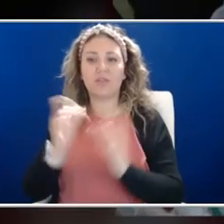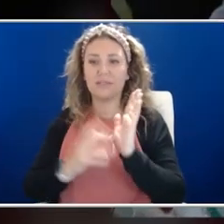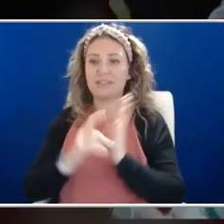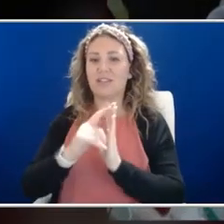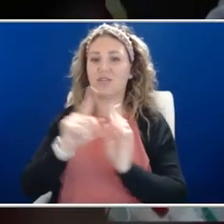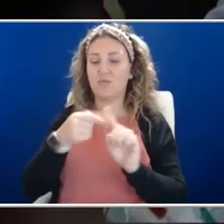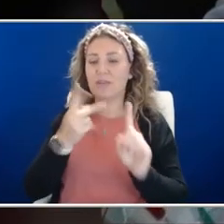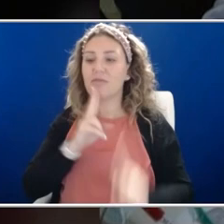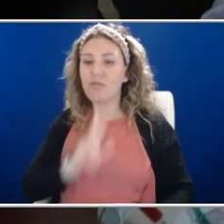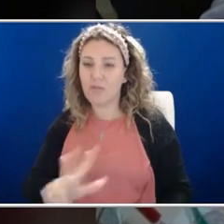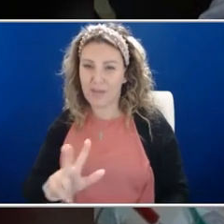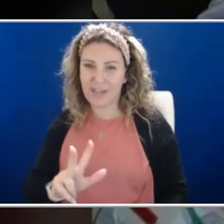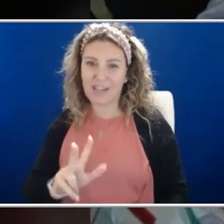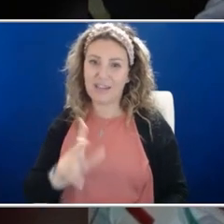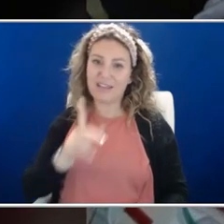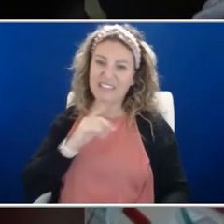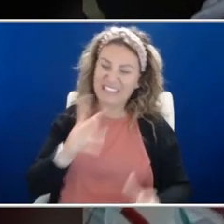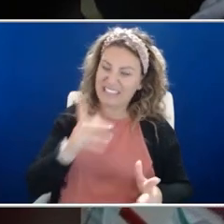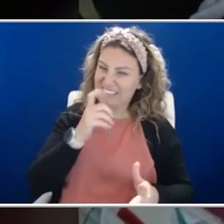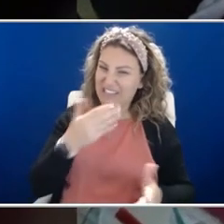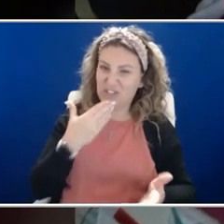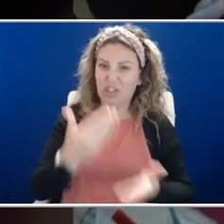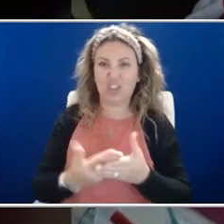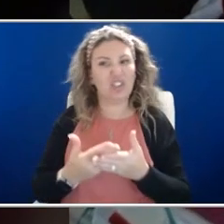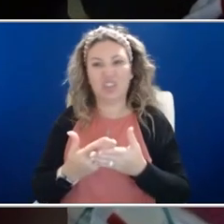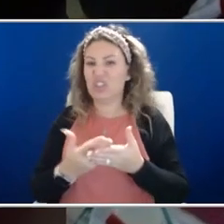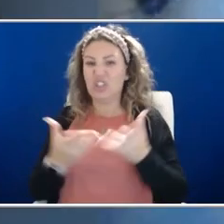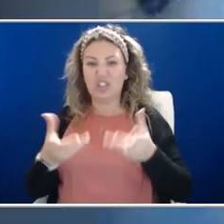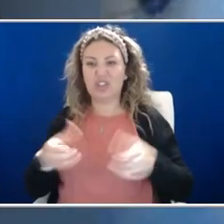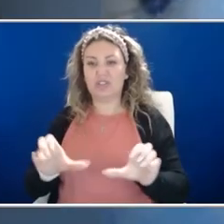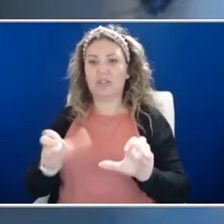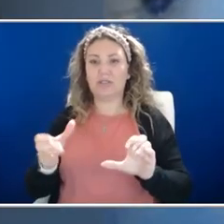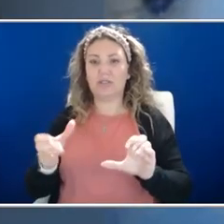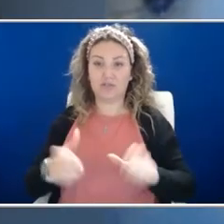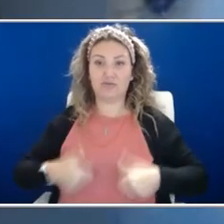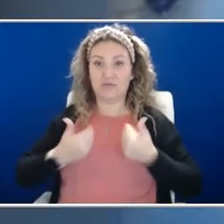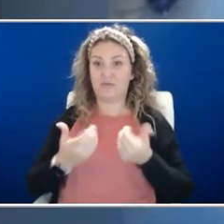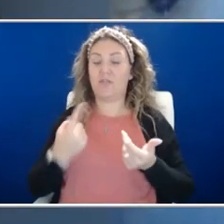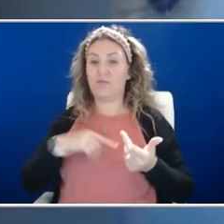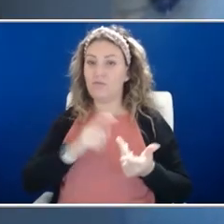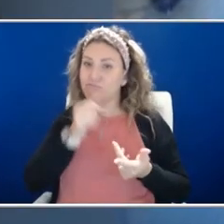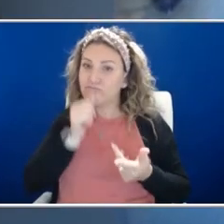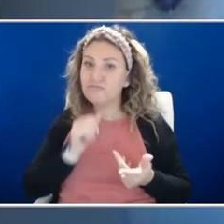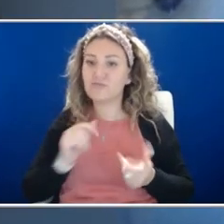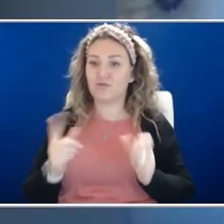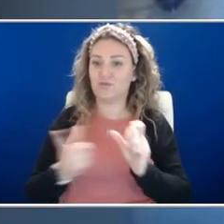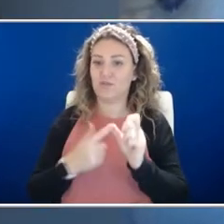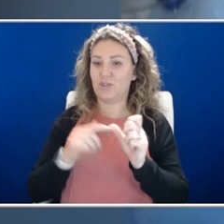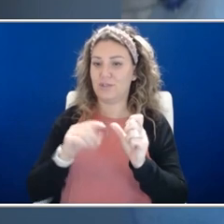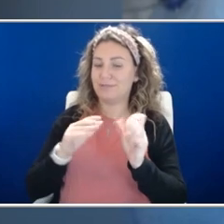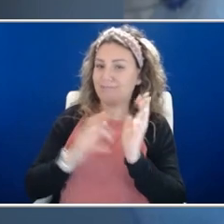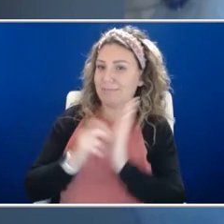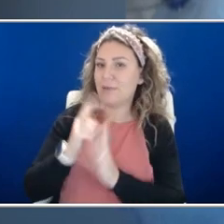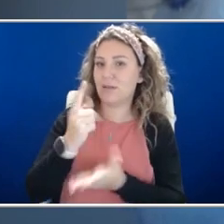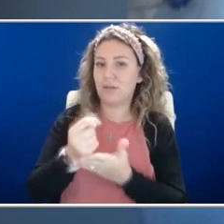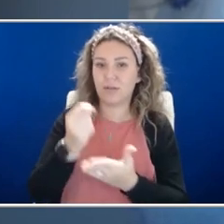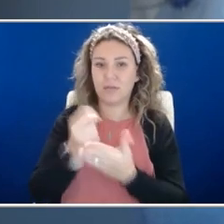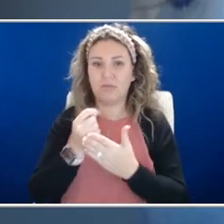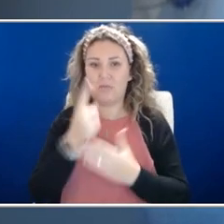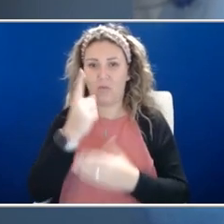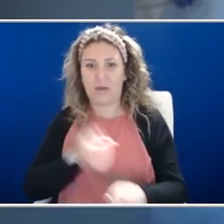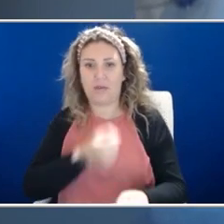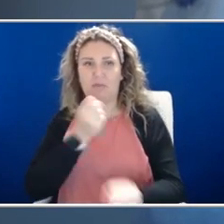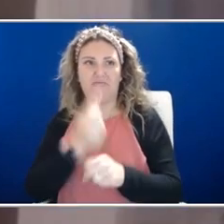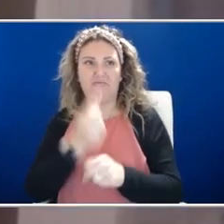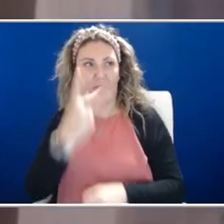fairly poor odds for his survival at that time, but we got through his first cancer treatment, which was about a year and a half long.